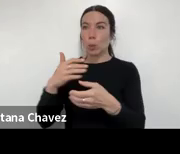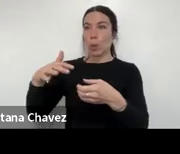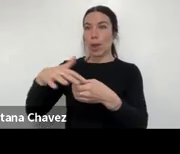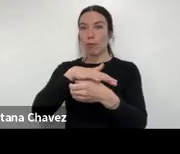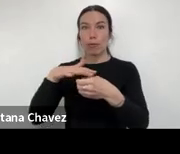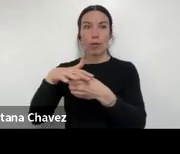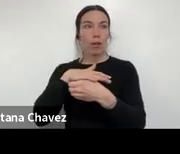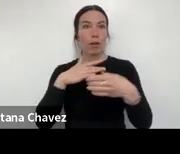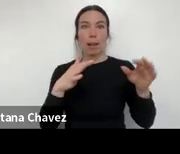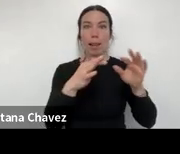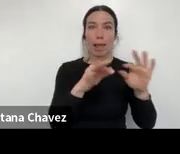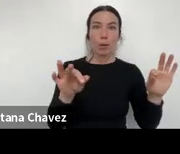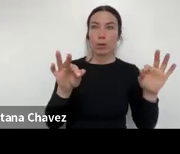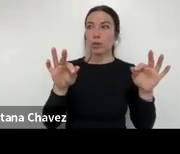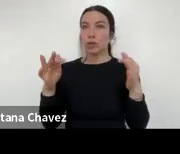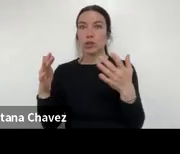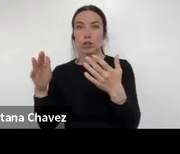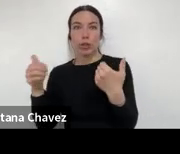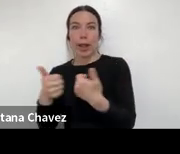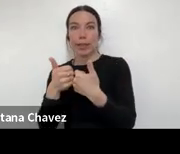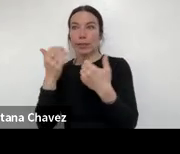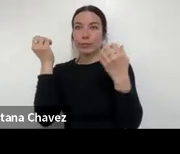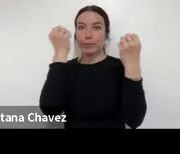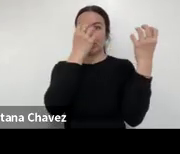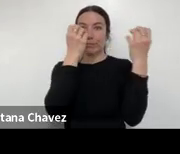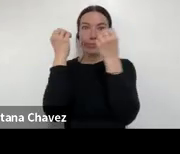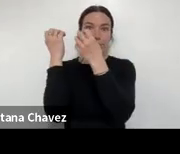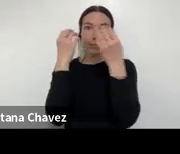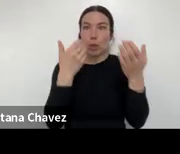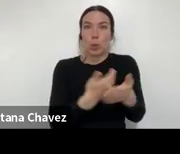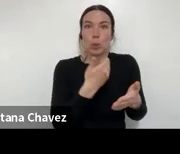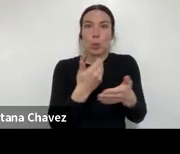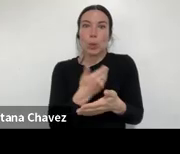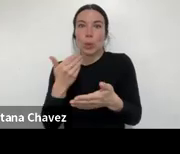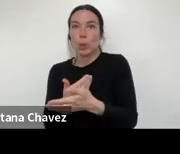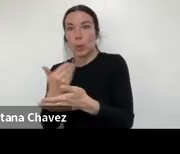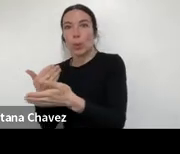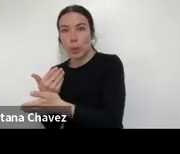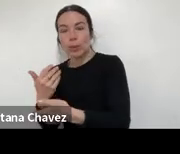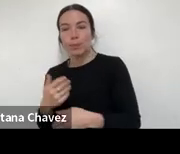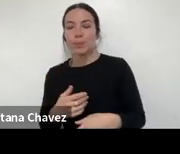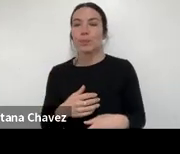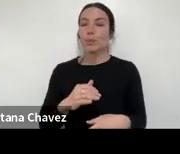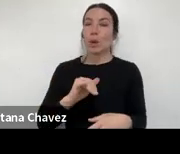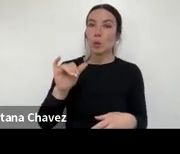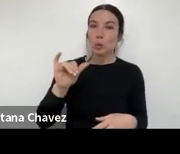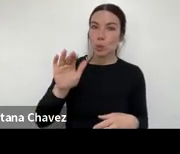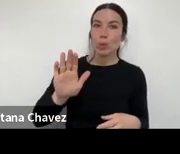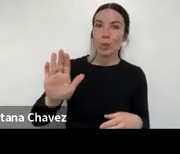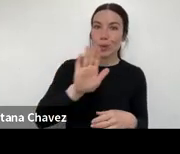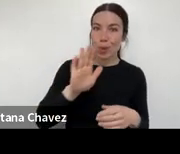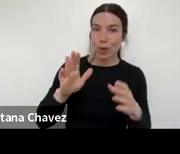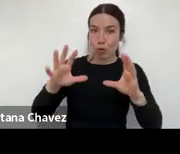with new challenges, and you are part of a group that is going through very